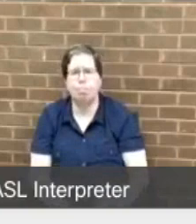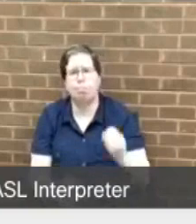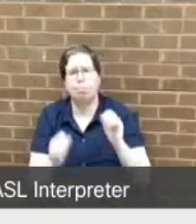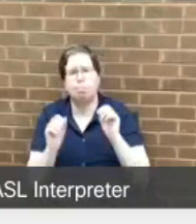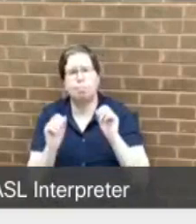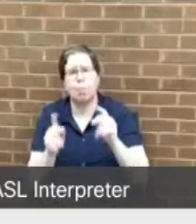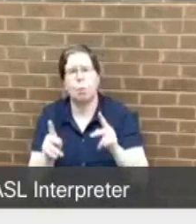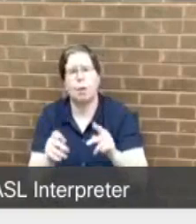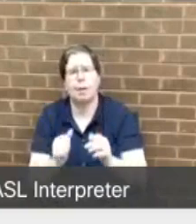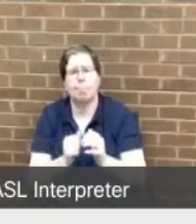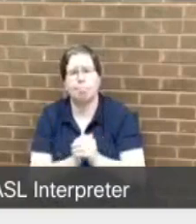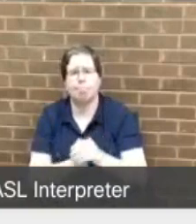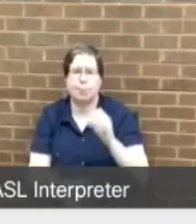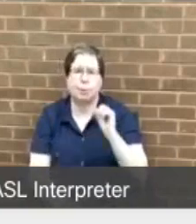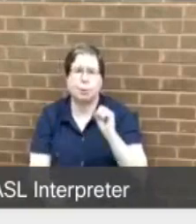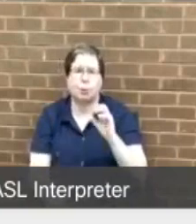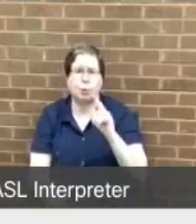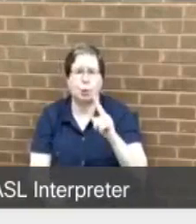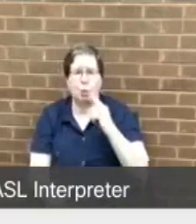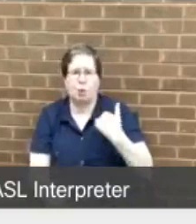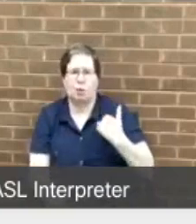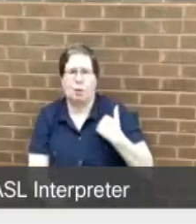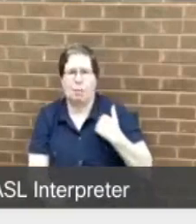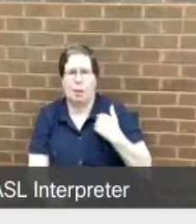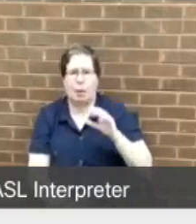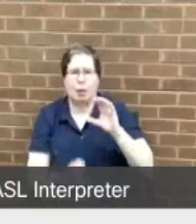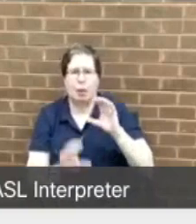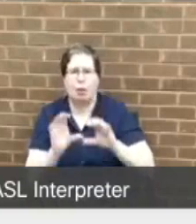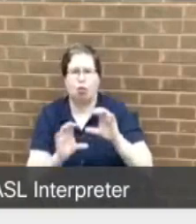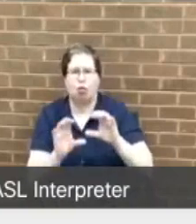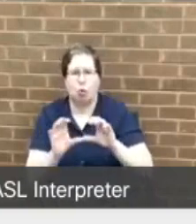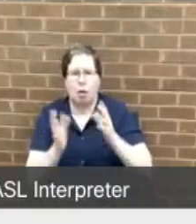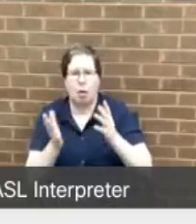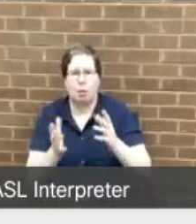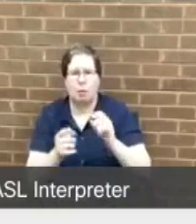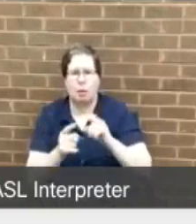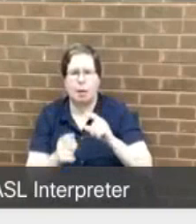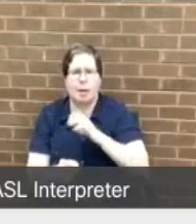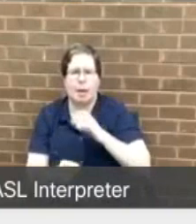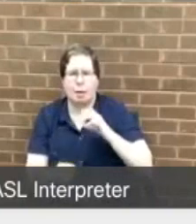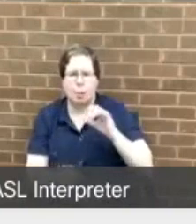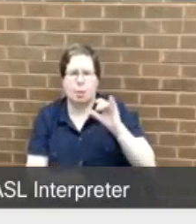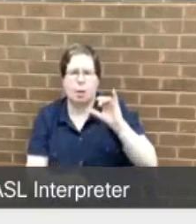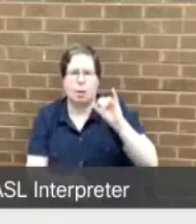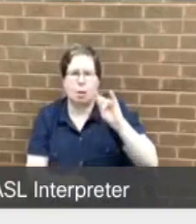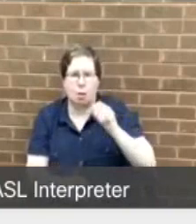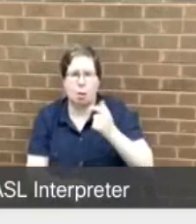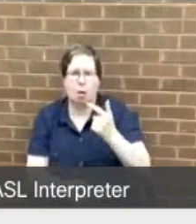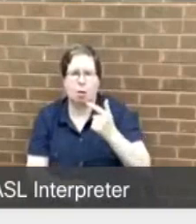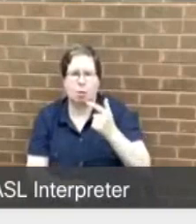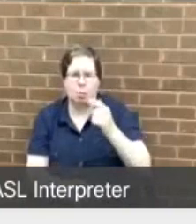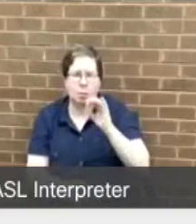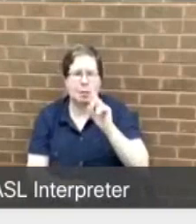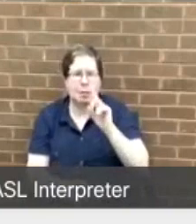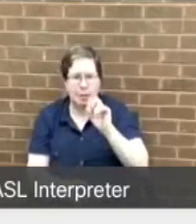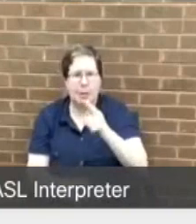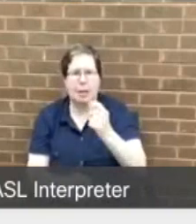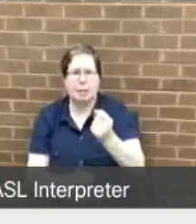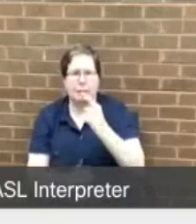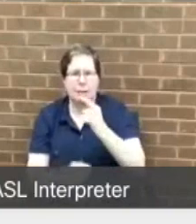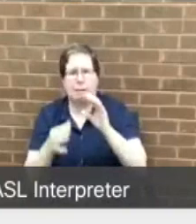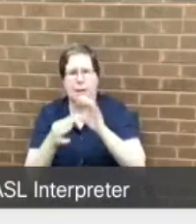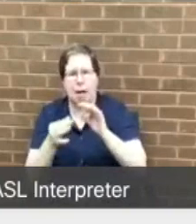All right. I was reminded in the chat that Councilmember Young did submit some comments and question